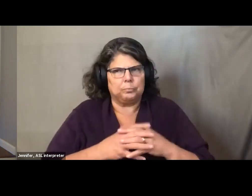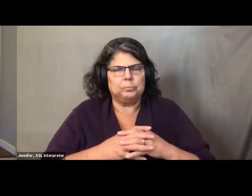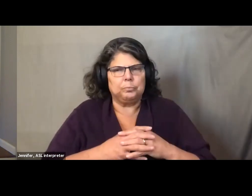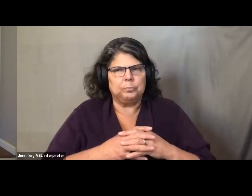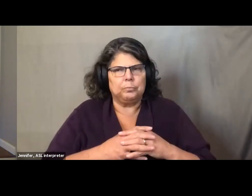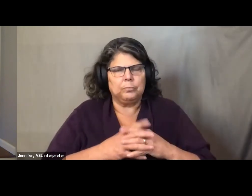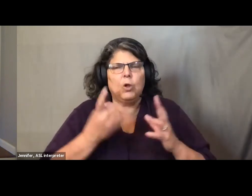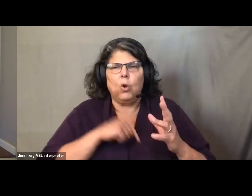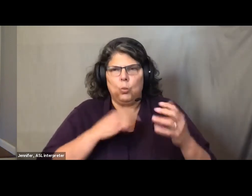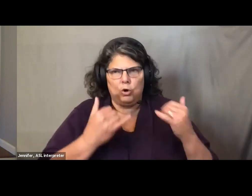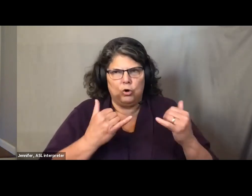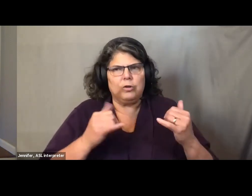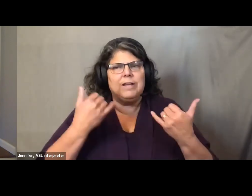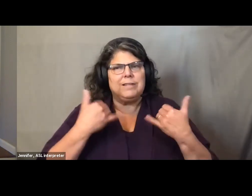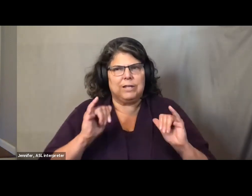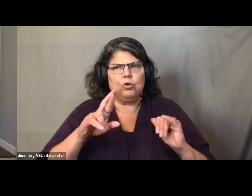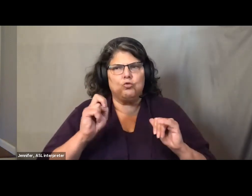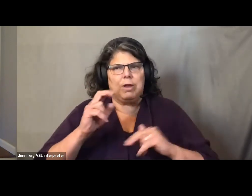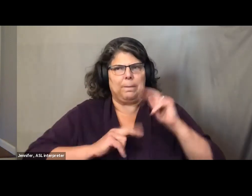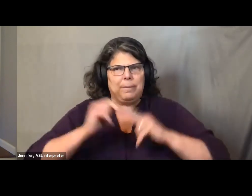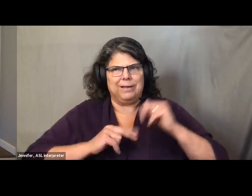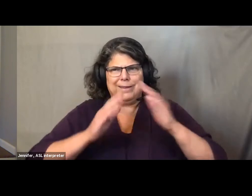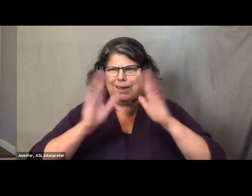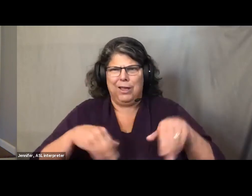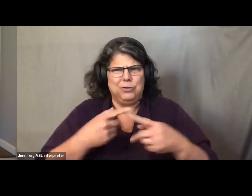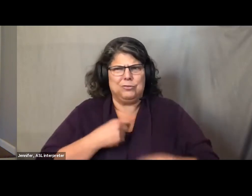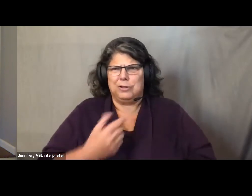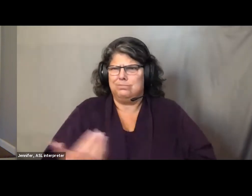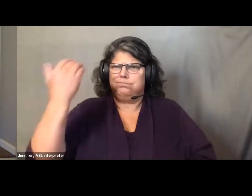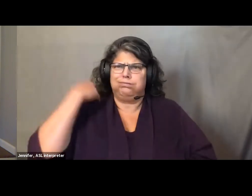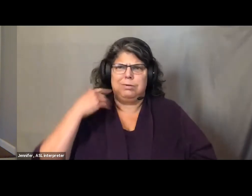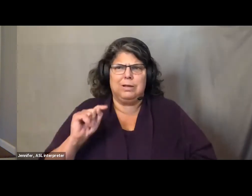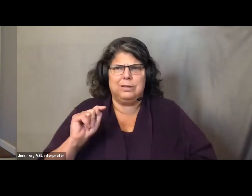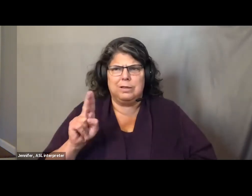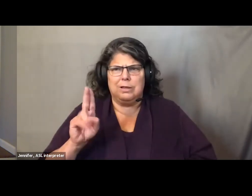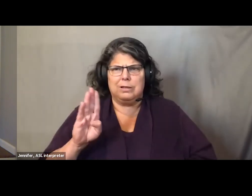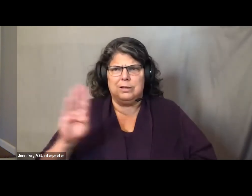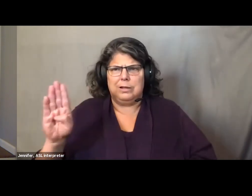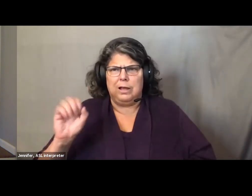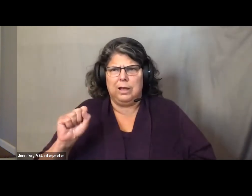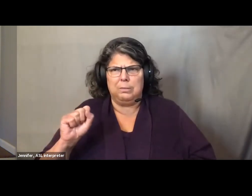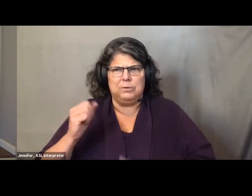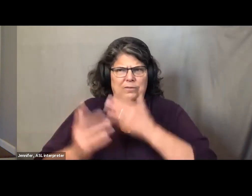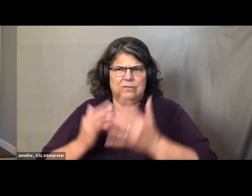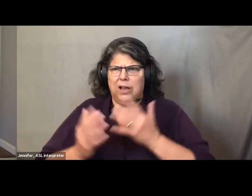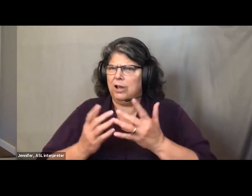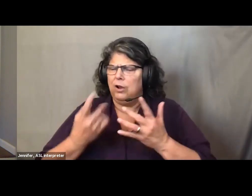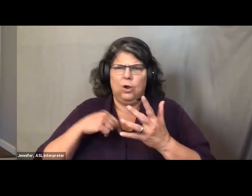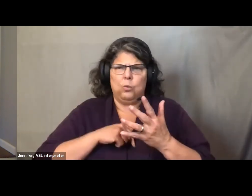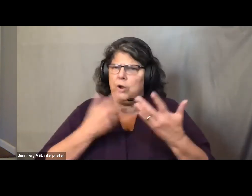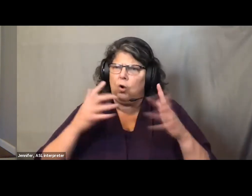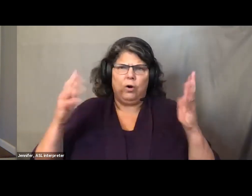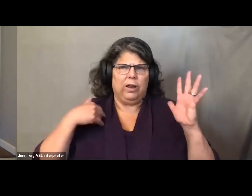We're currently still rebuilding houses from the Tubbs fire. So we're stretched to the limit doing